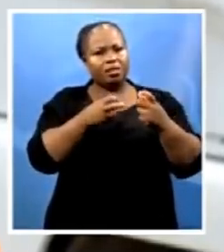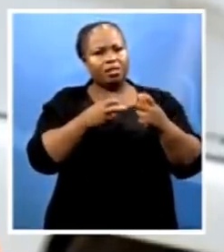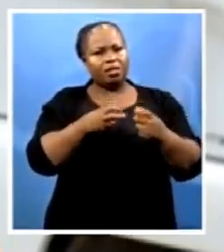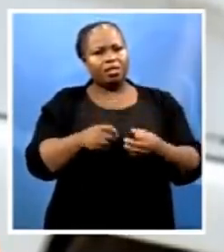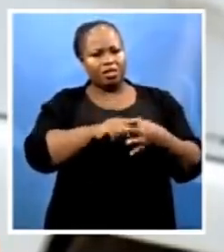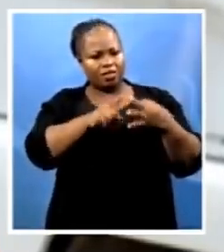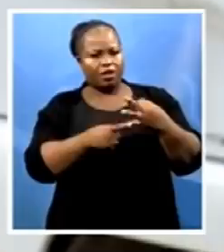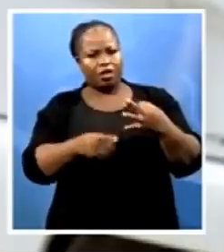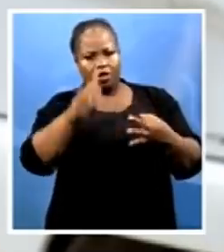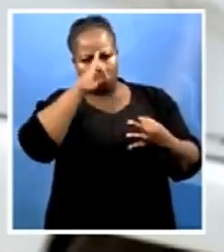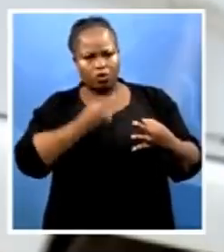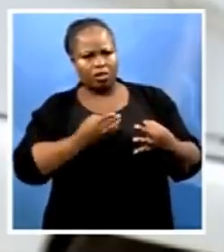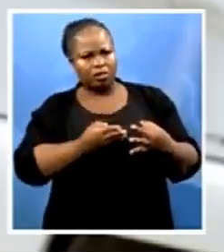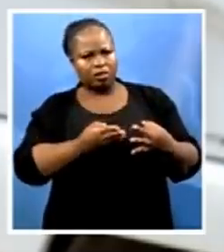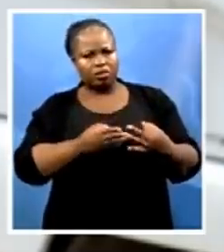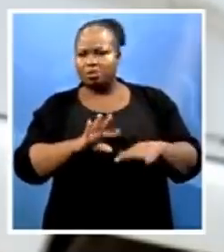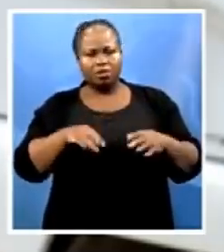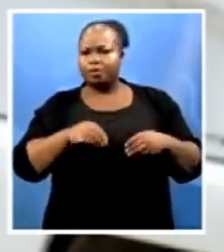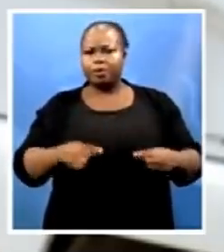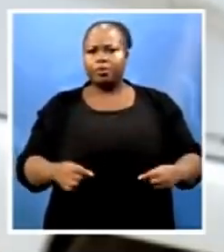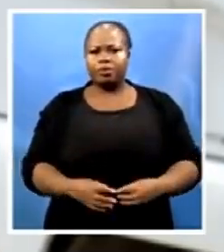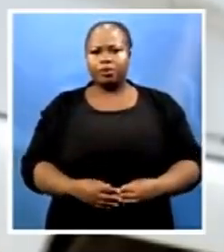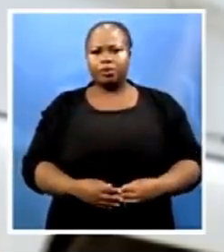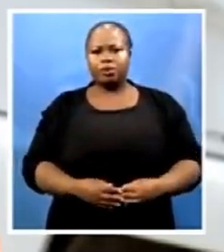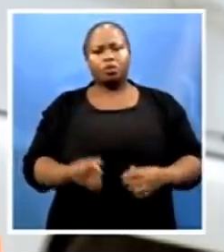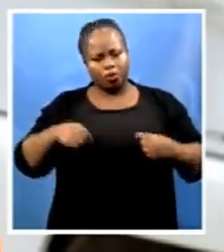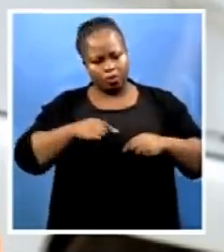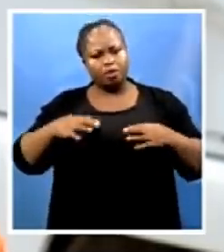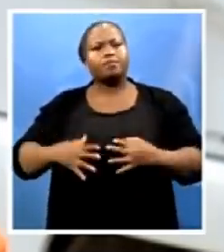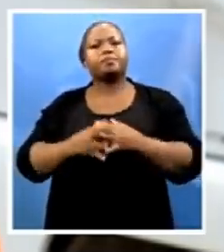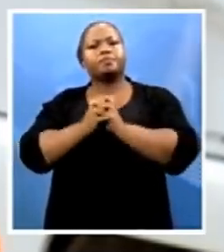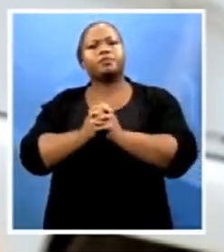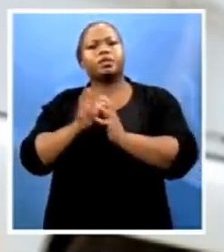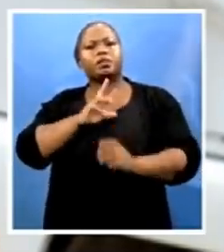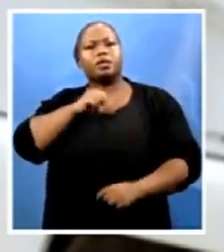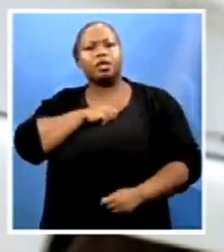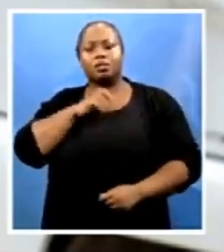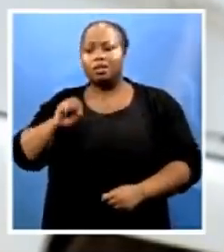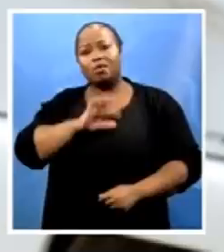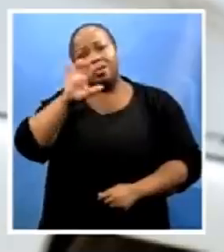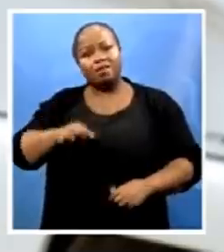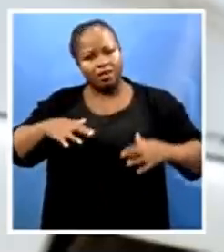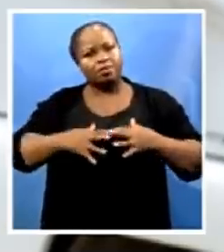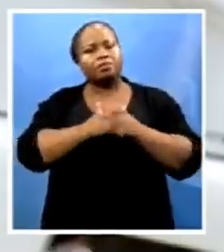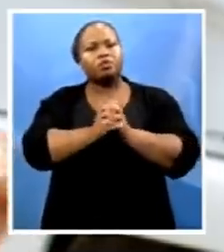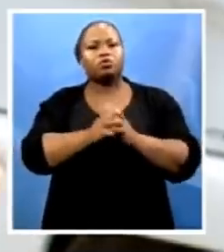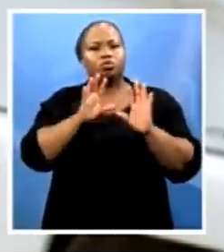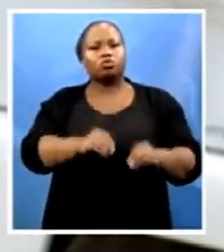for. Let us unite as KZN, let us unite as South Africa in dealing with all these matters. We know